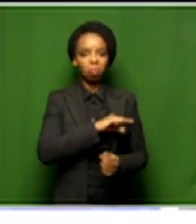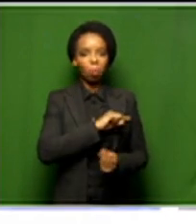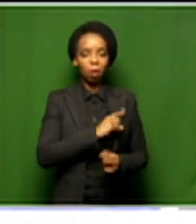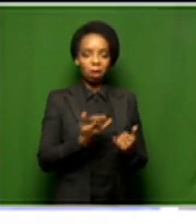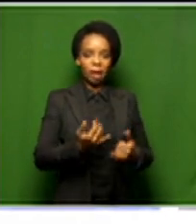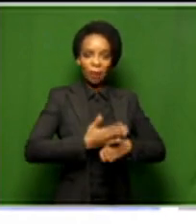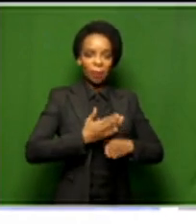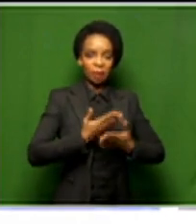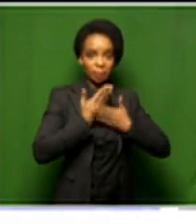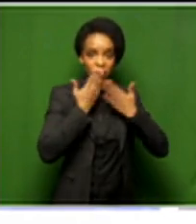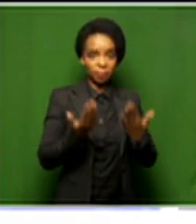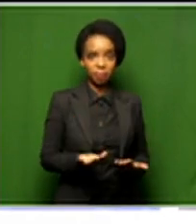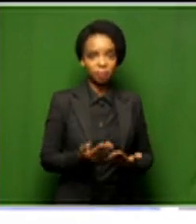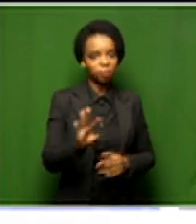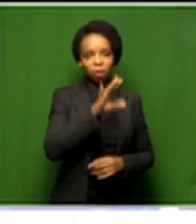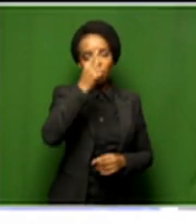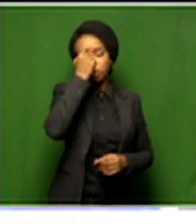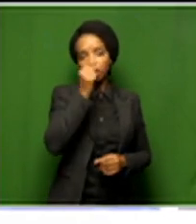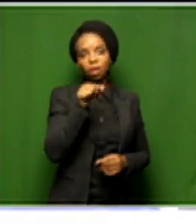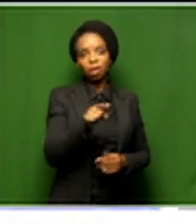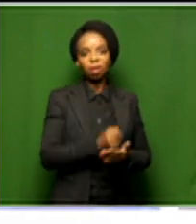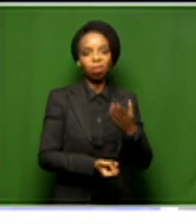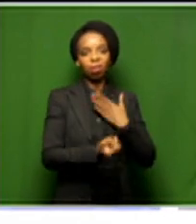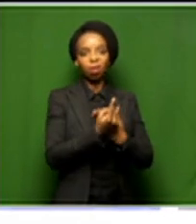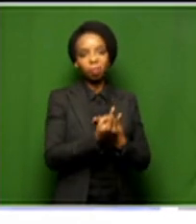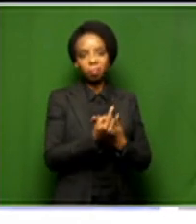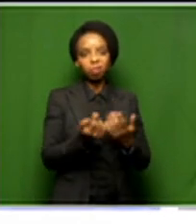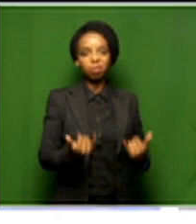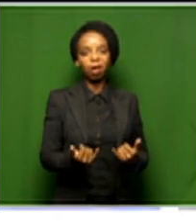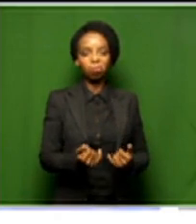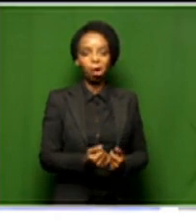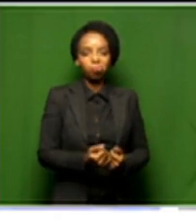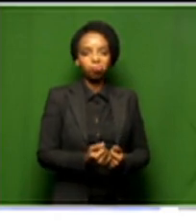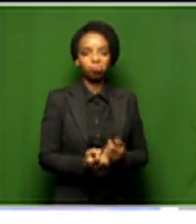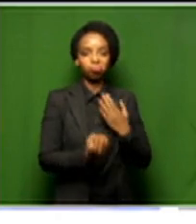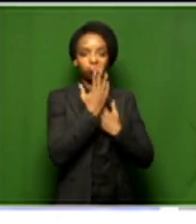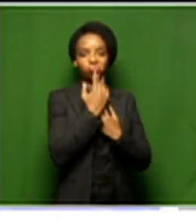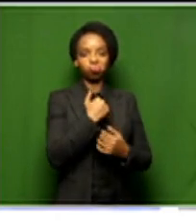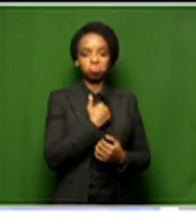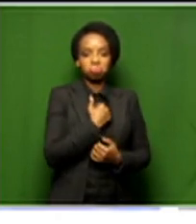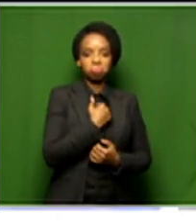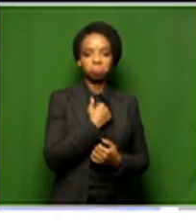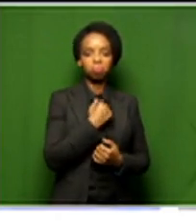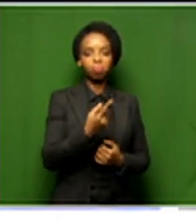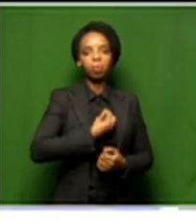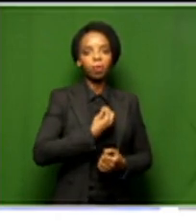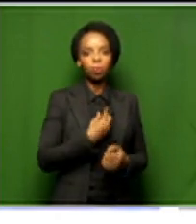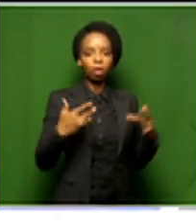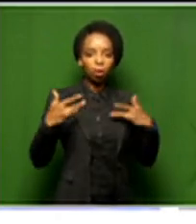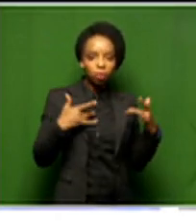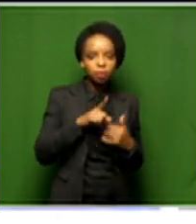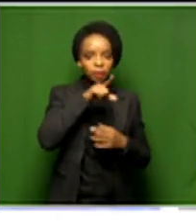yet. They don't think that what happens around them has any bearing on their lives. They're self-conceited. They're concerned with Twitter and